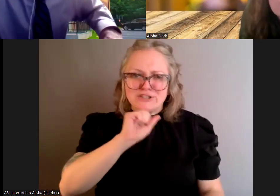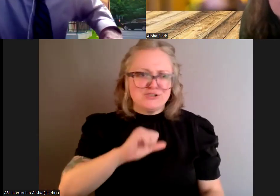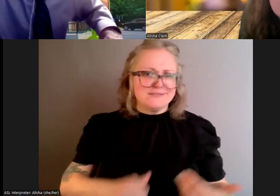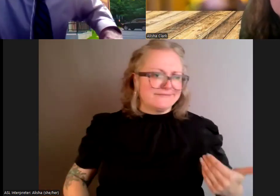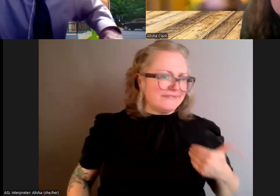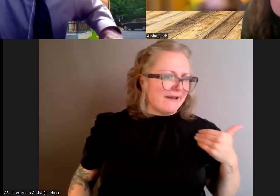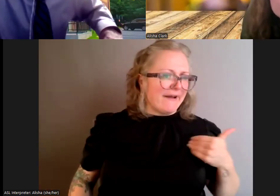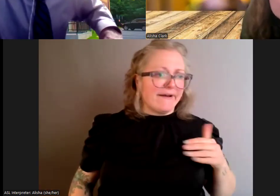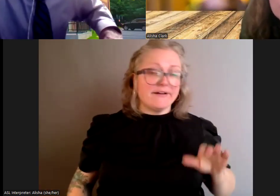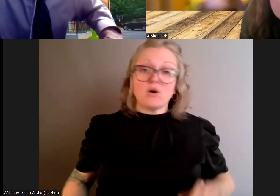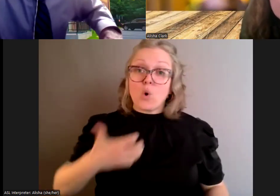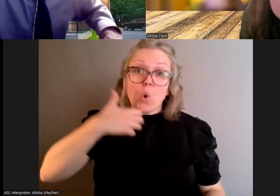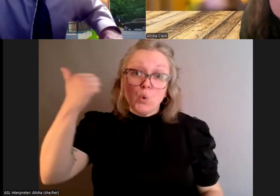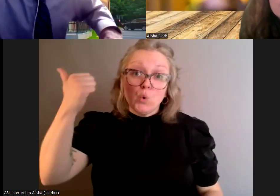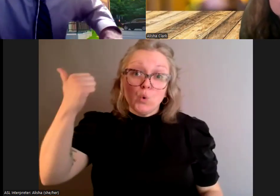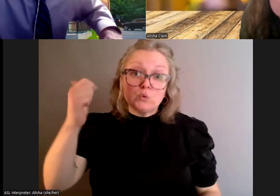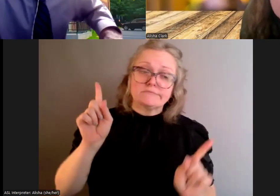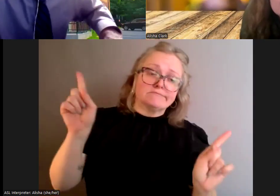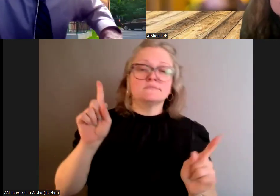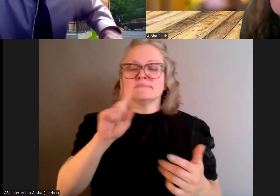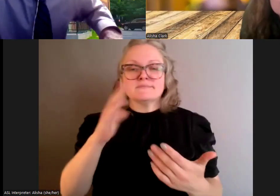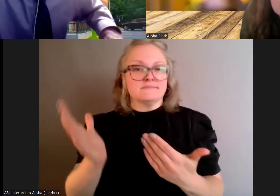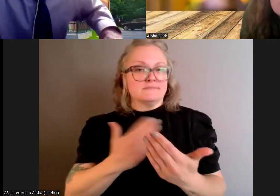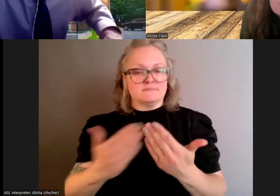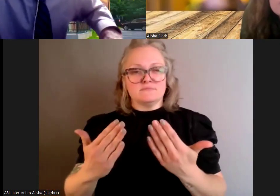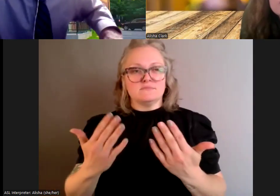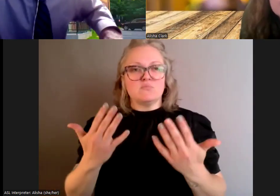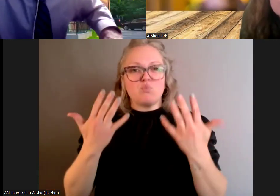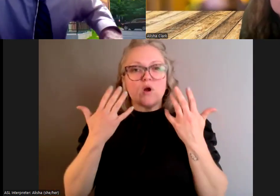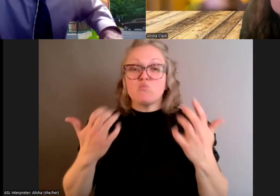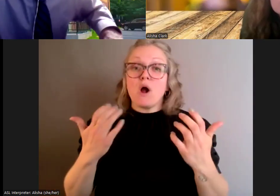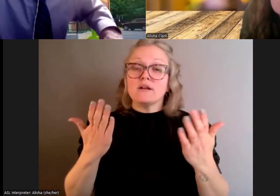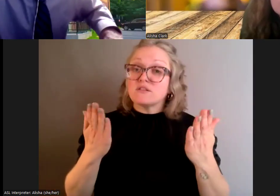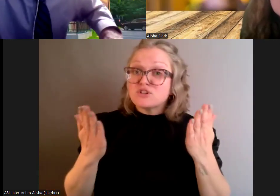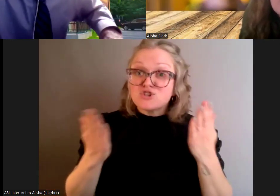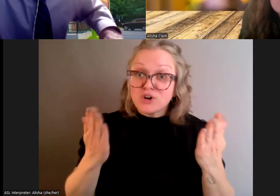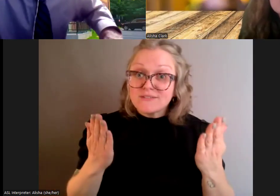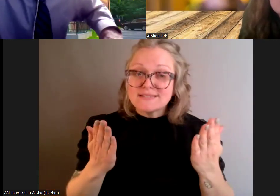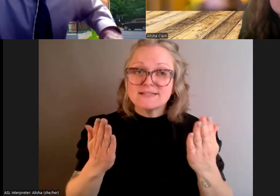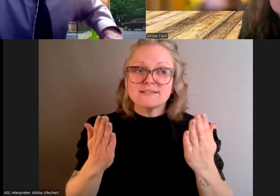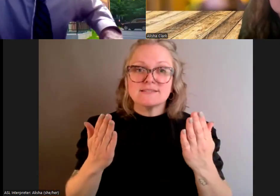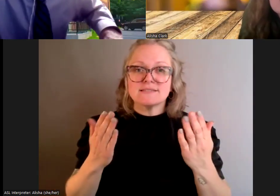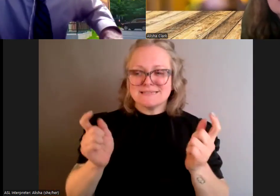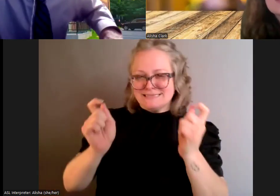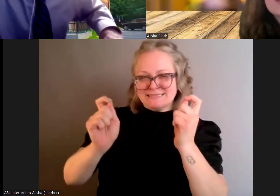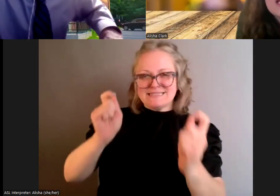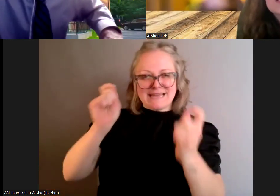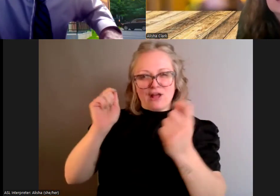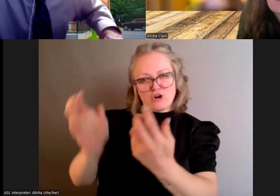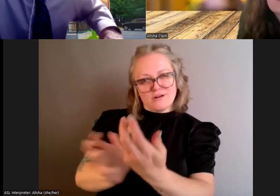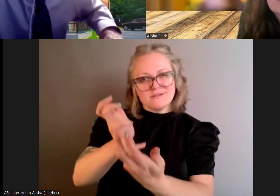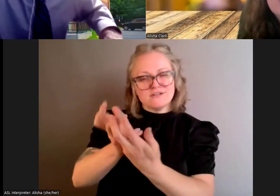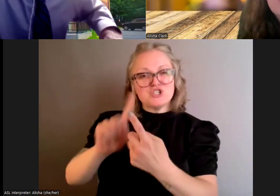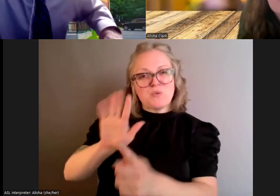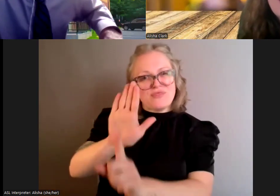older individual, because we want the services tailored to their specific needs